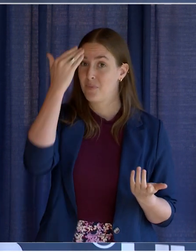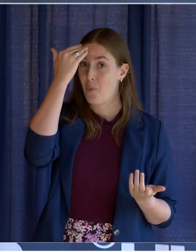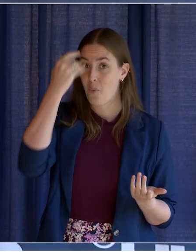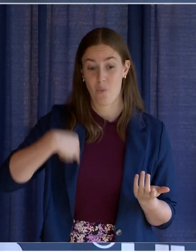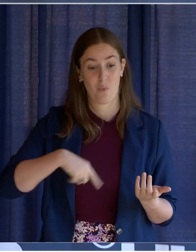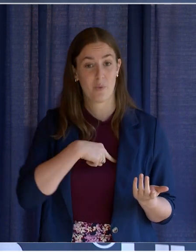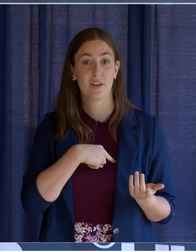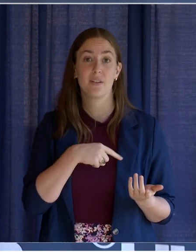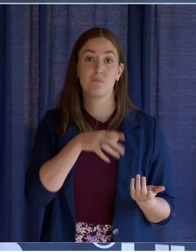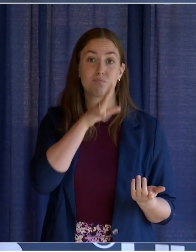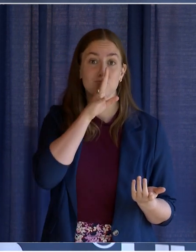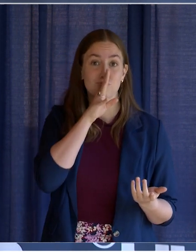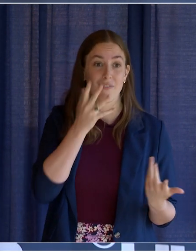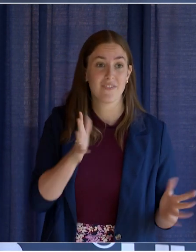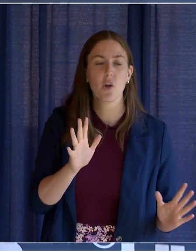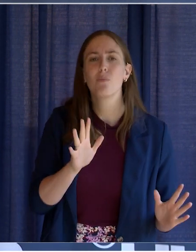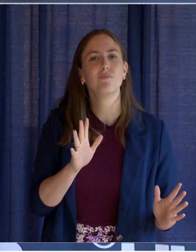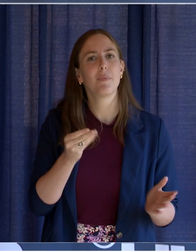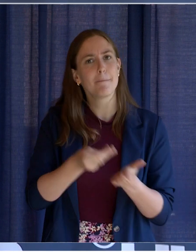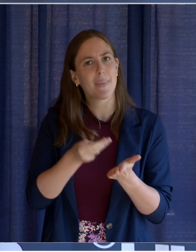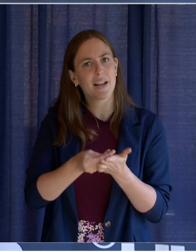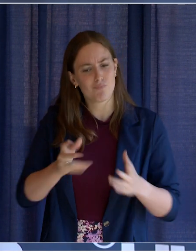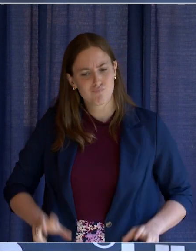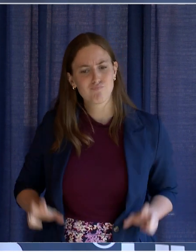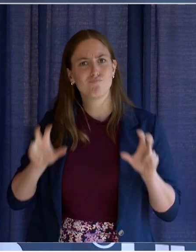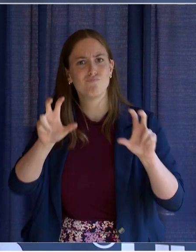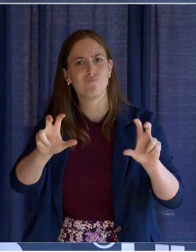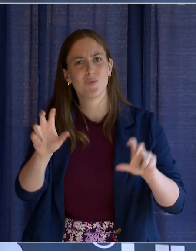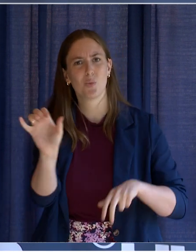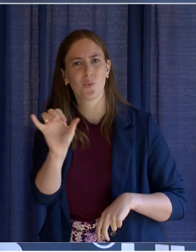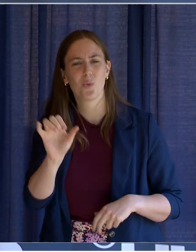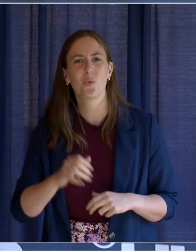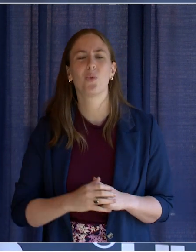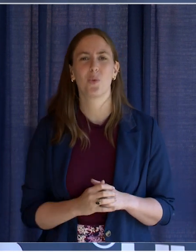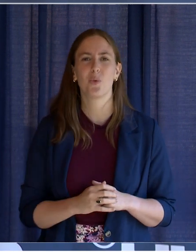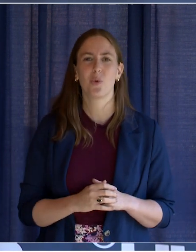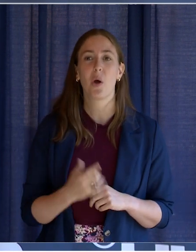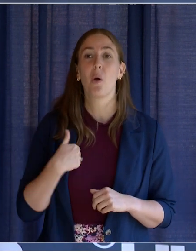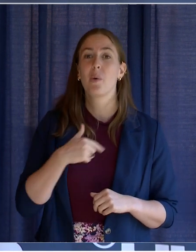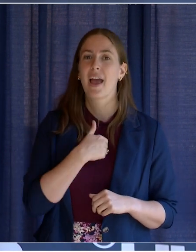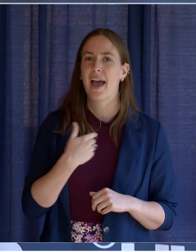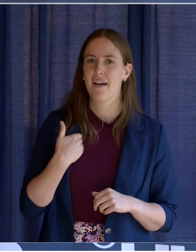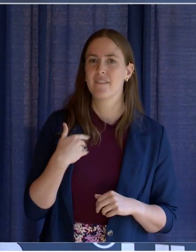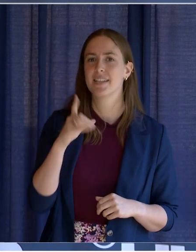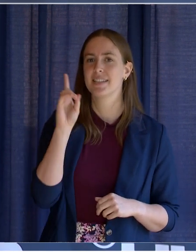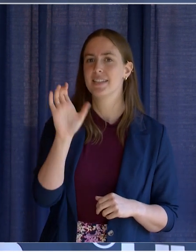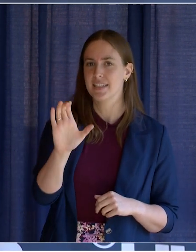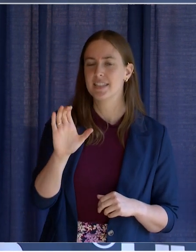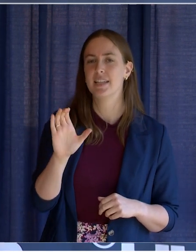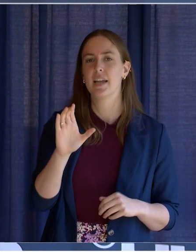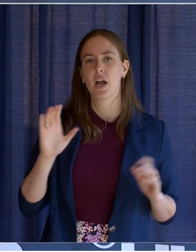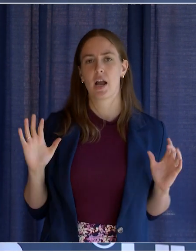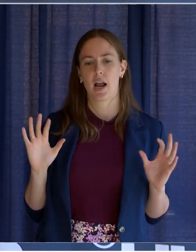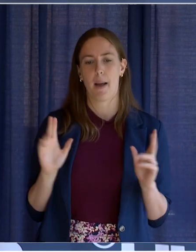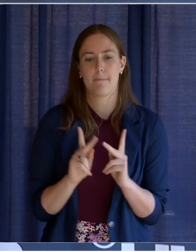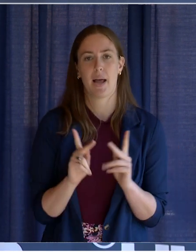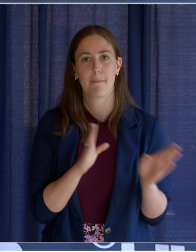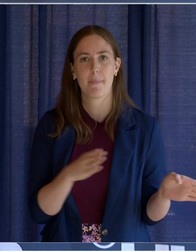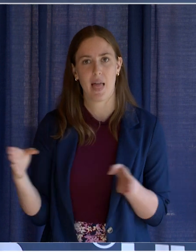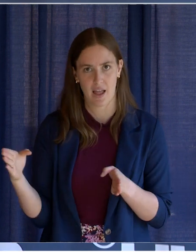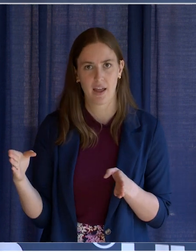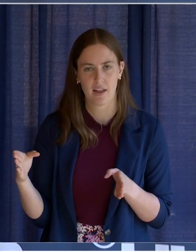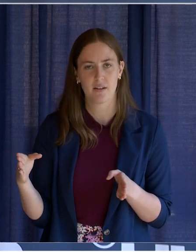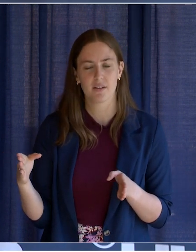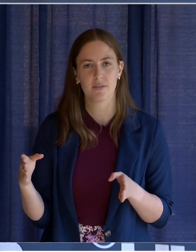is. We have a DC comeback plan. We're developing the action agenda for the downtown that will